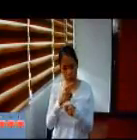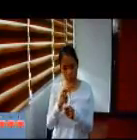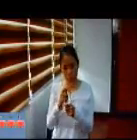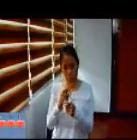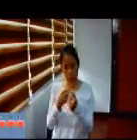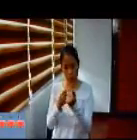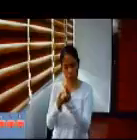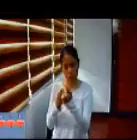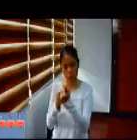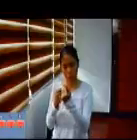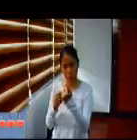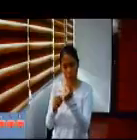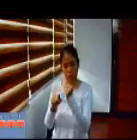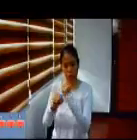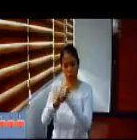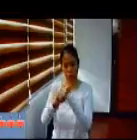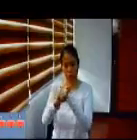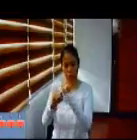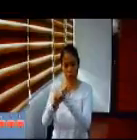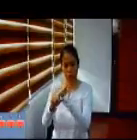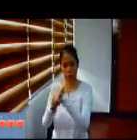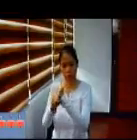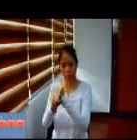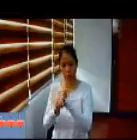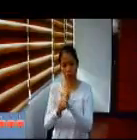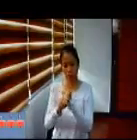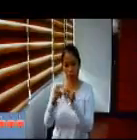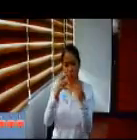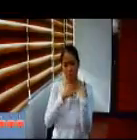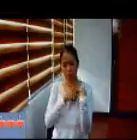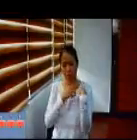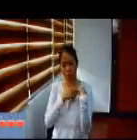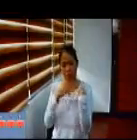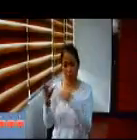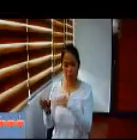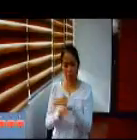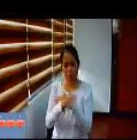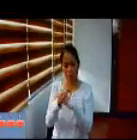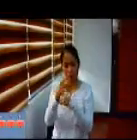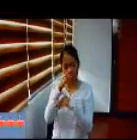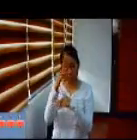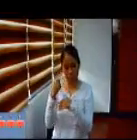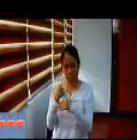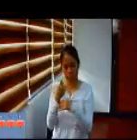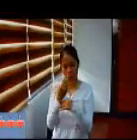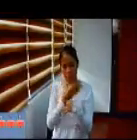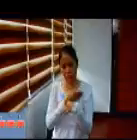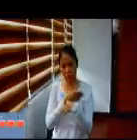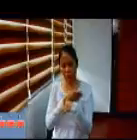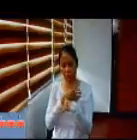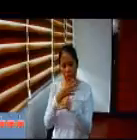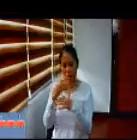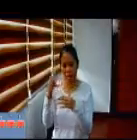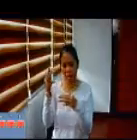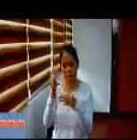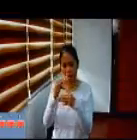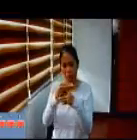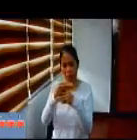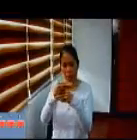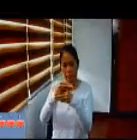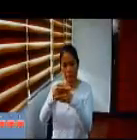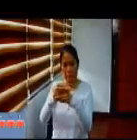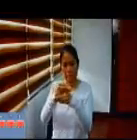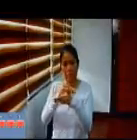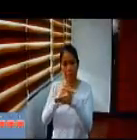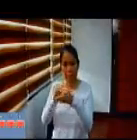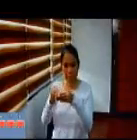this program so that we are a responsible fishing nation, because we are a major fisheries nation. And IUU